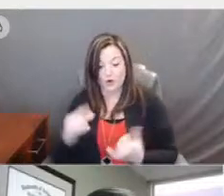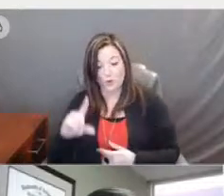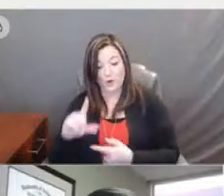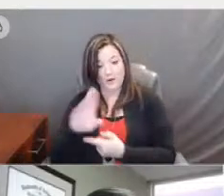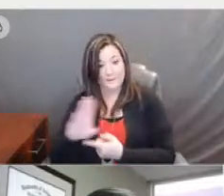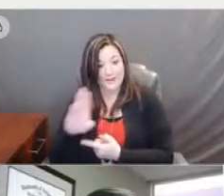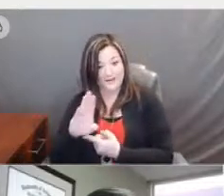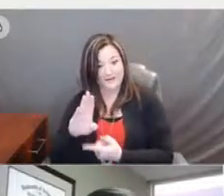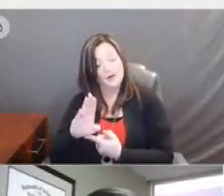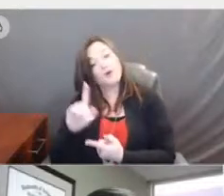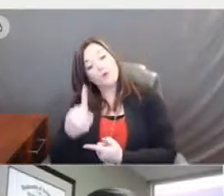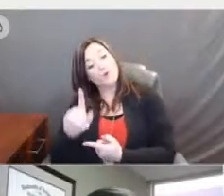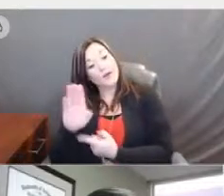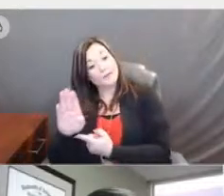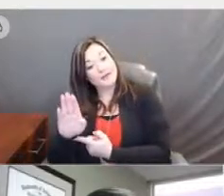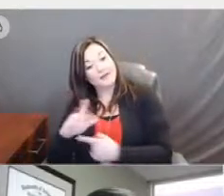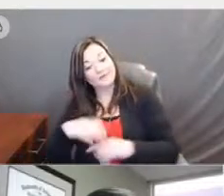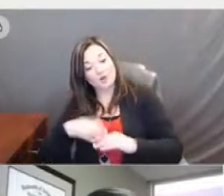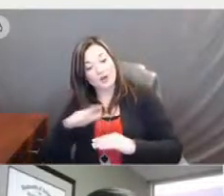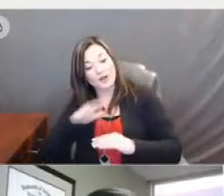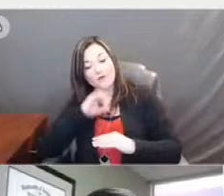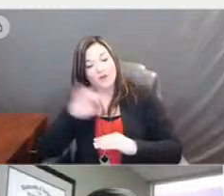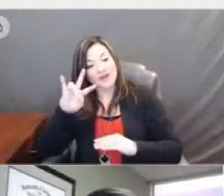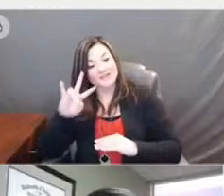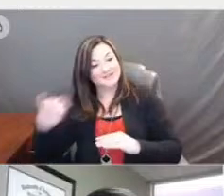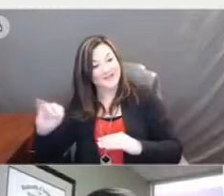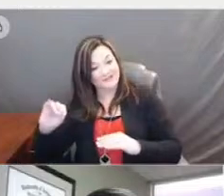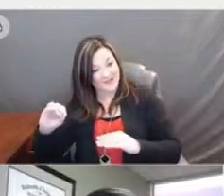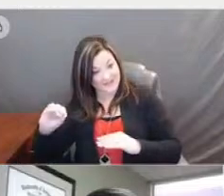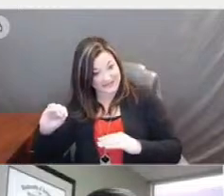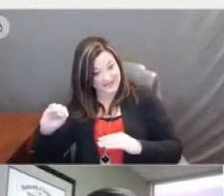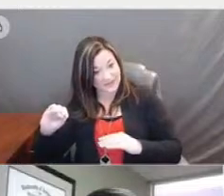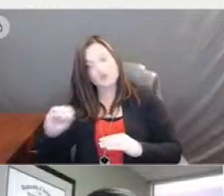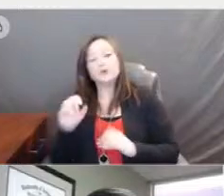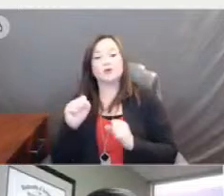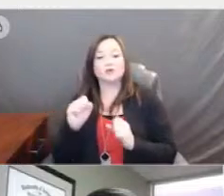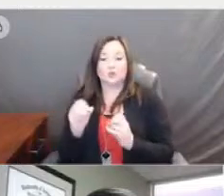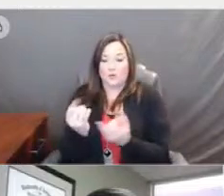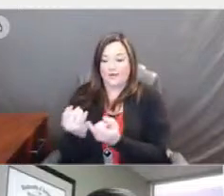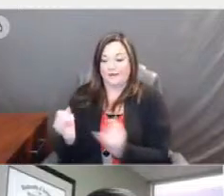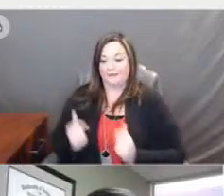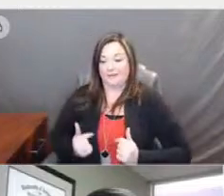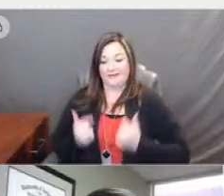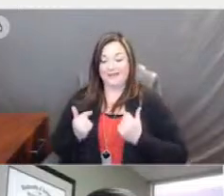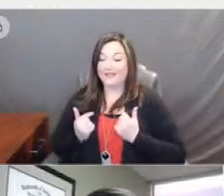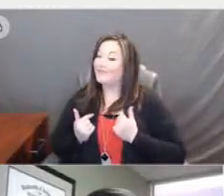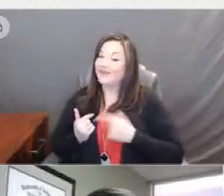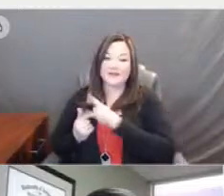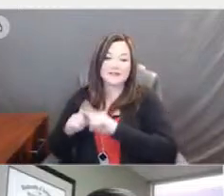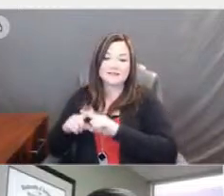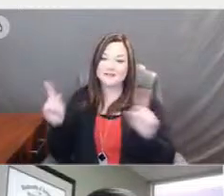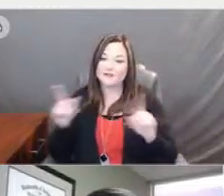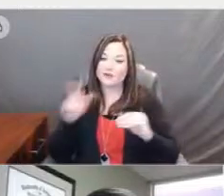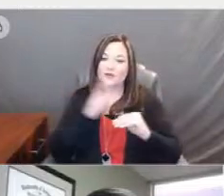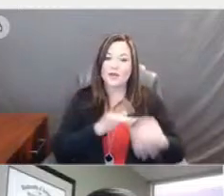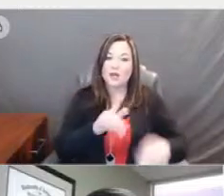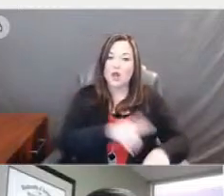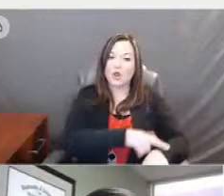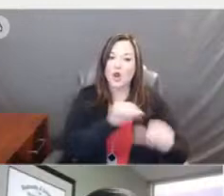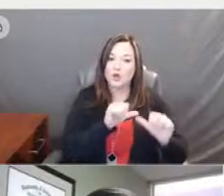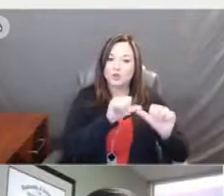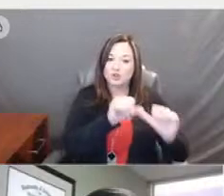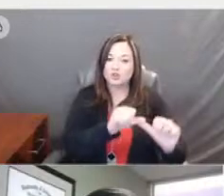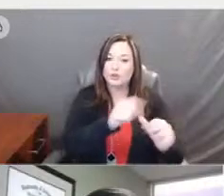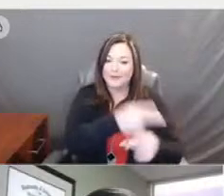1B is for people who are 70 years of age and older. So independent living is not the same as long-term care.